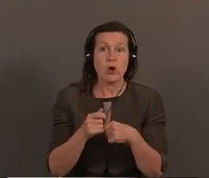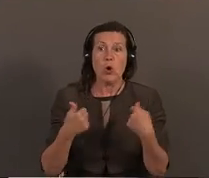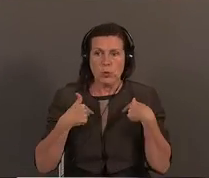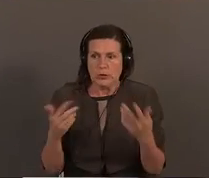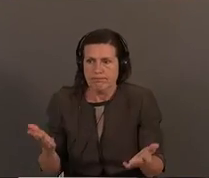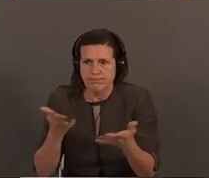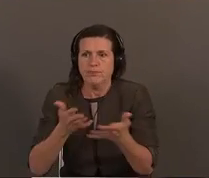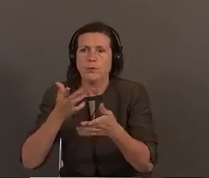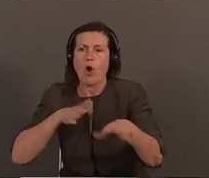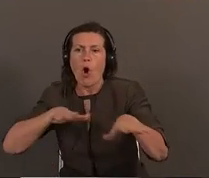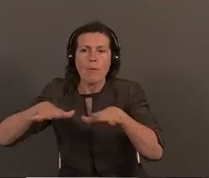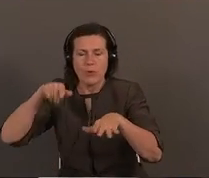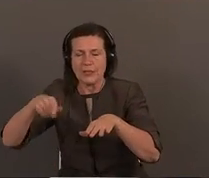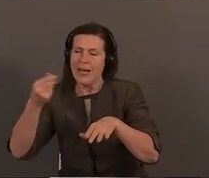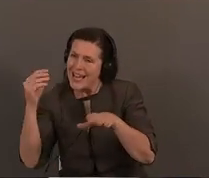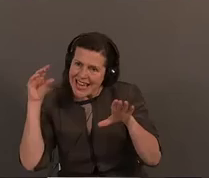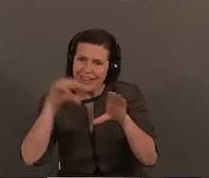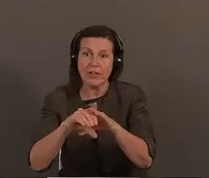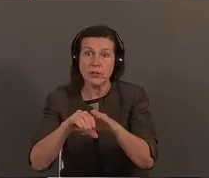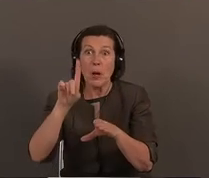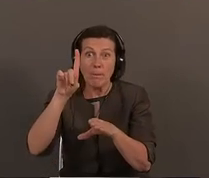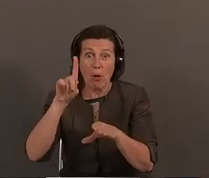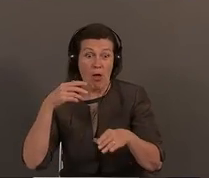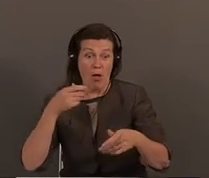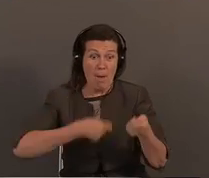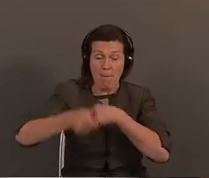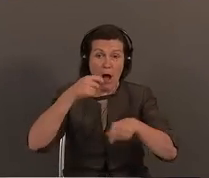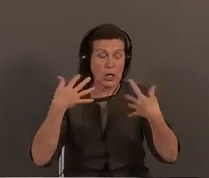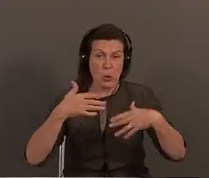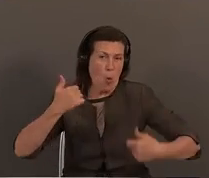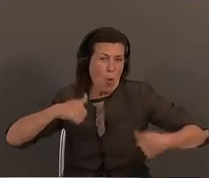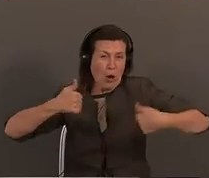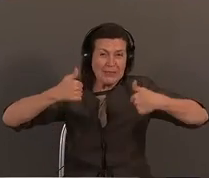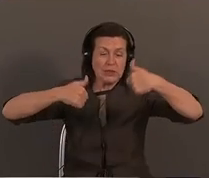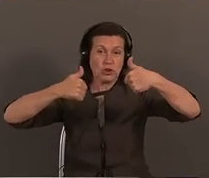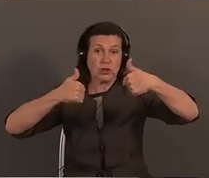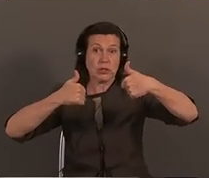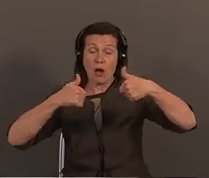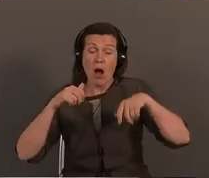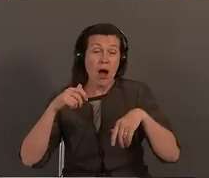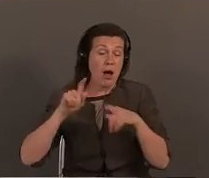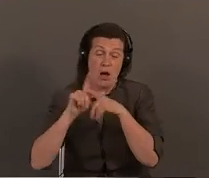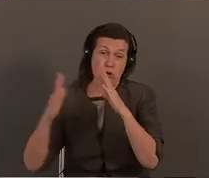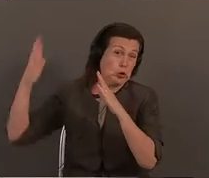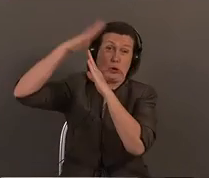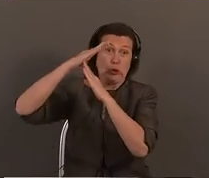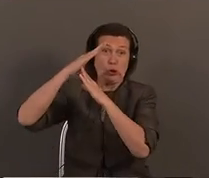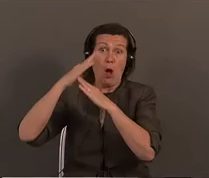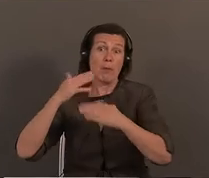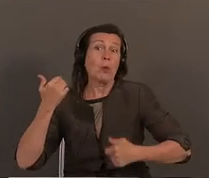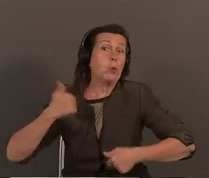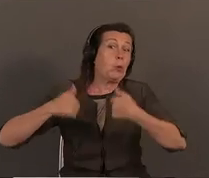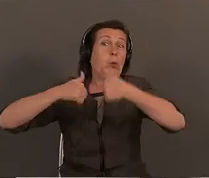invest, and we have in the same time a fierce competition in the market, and we have the absolute record of investment in the telecom sector since